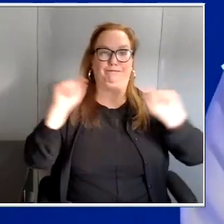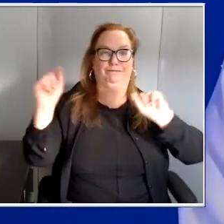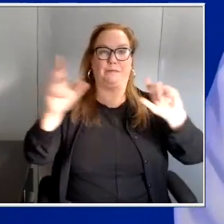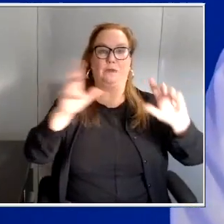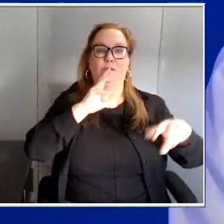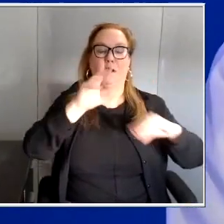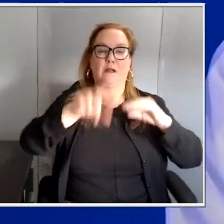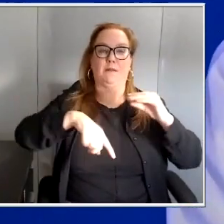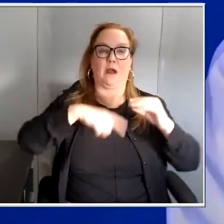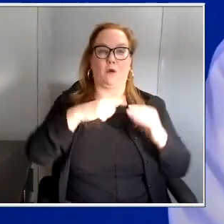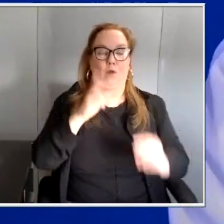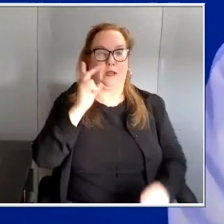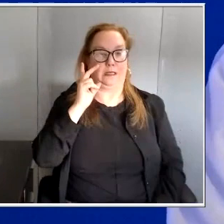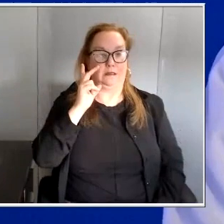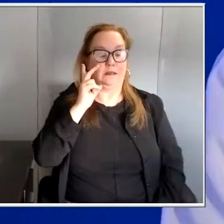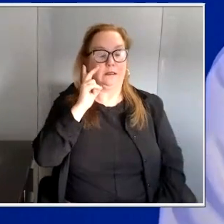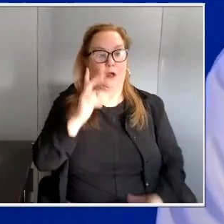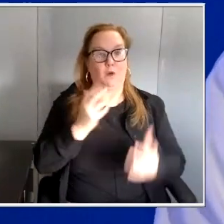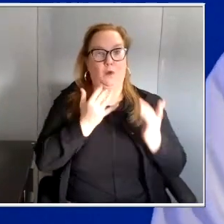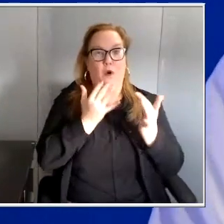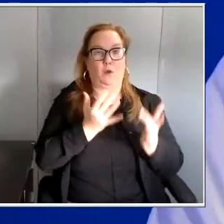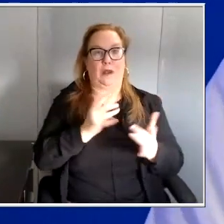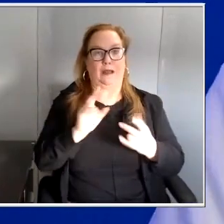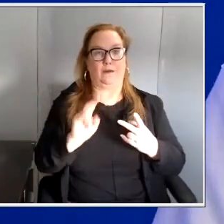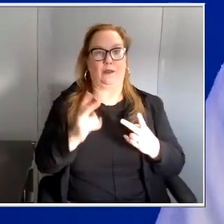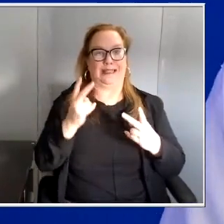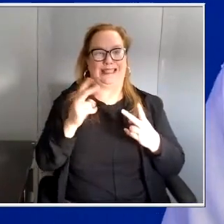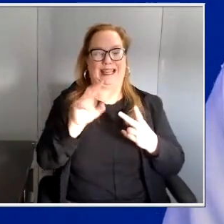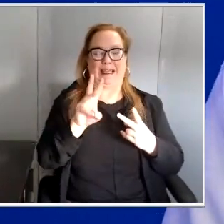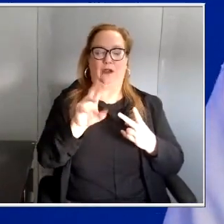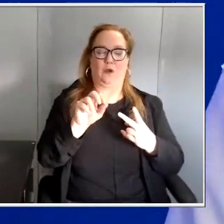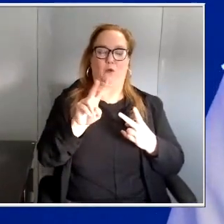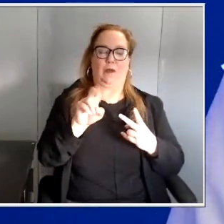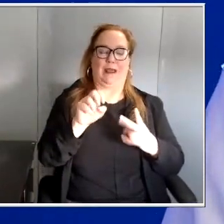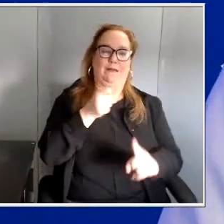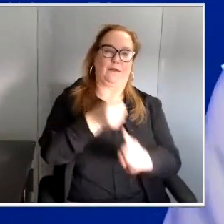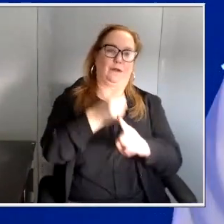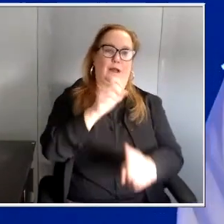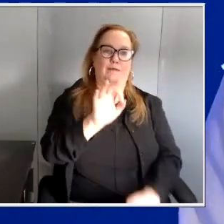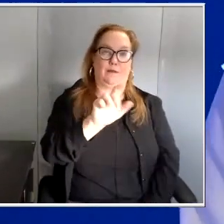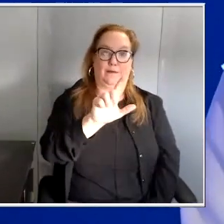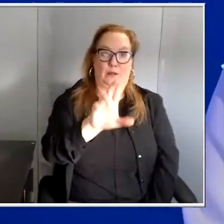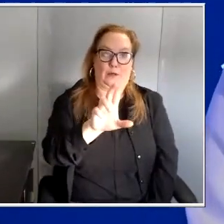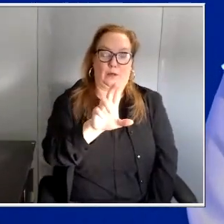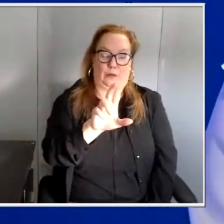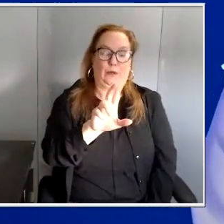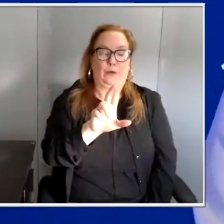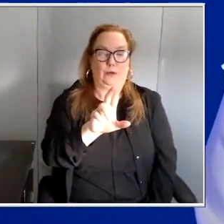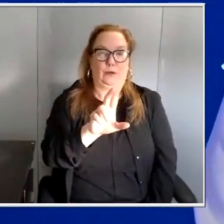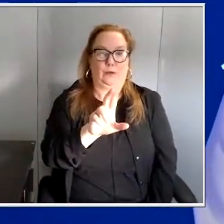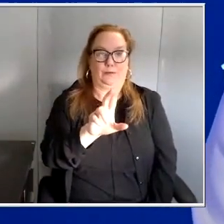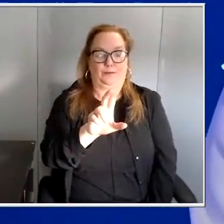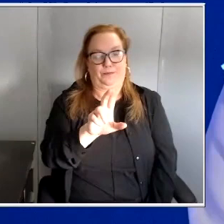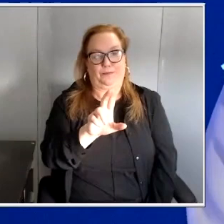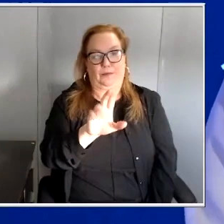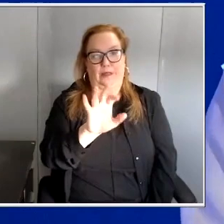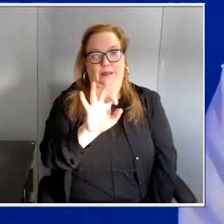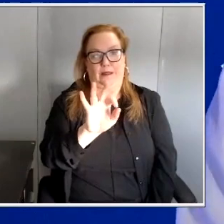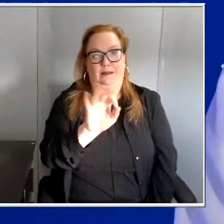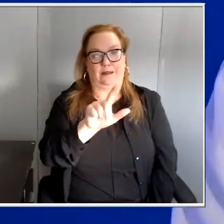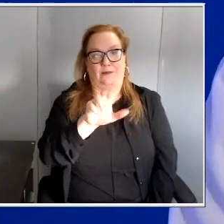are always waiting for that second wave to come through with influenza, particularly the influenza B wave,